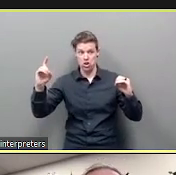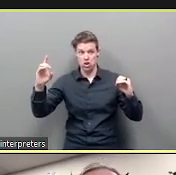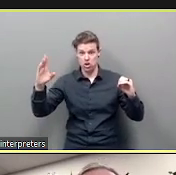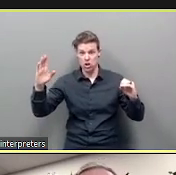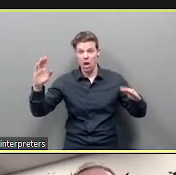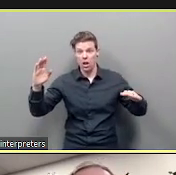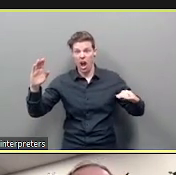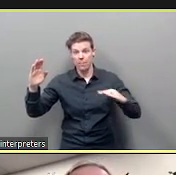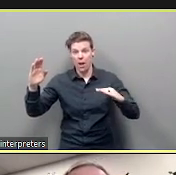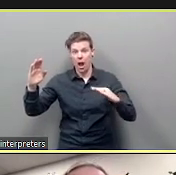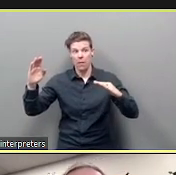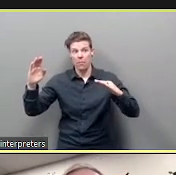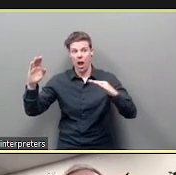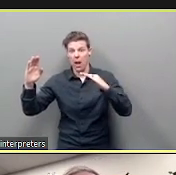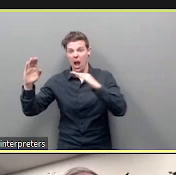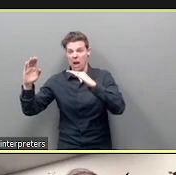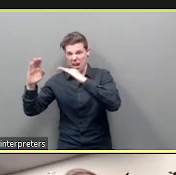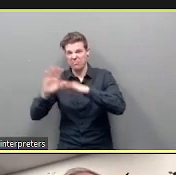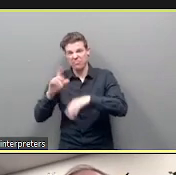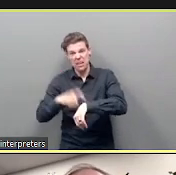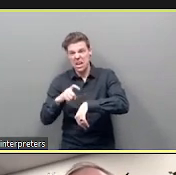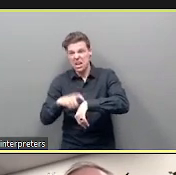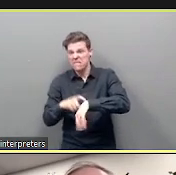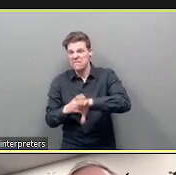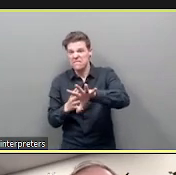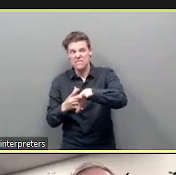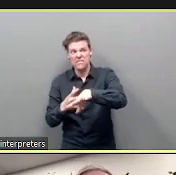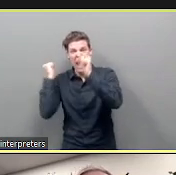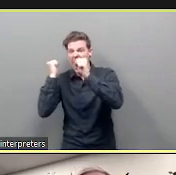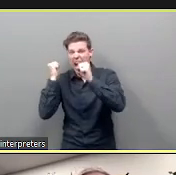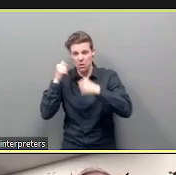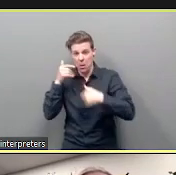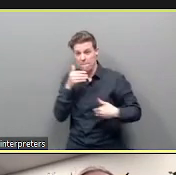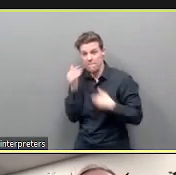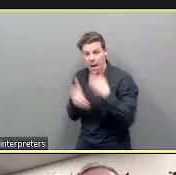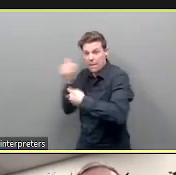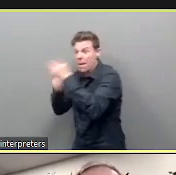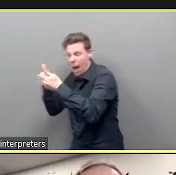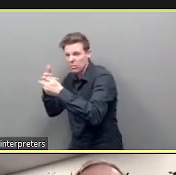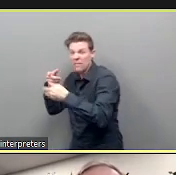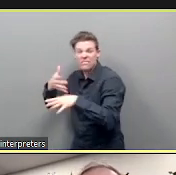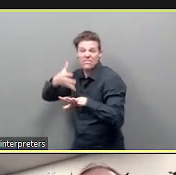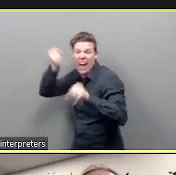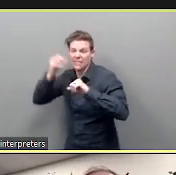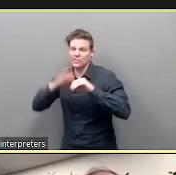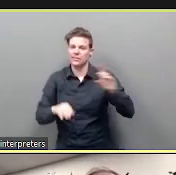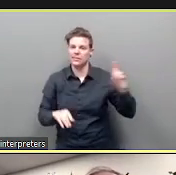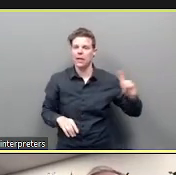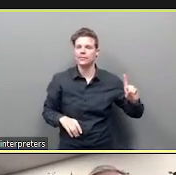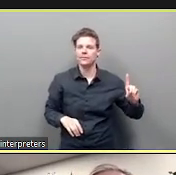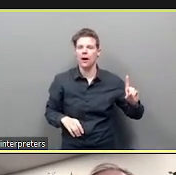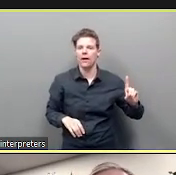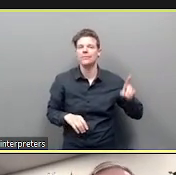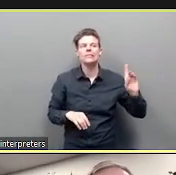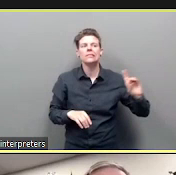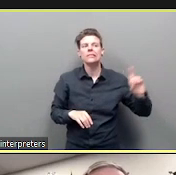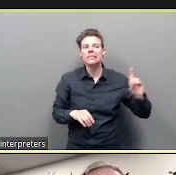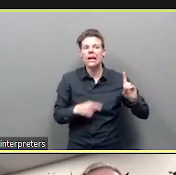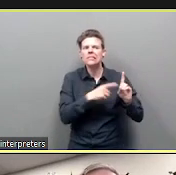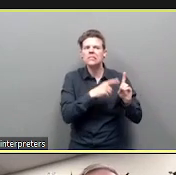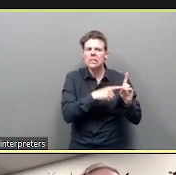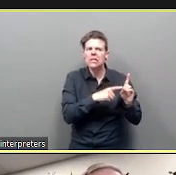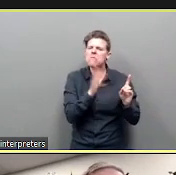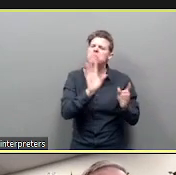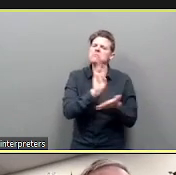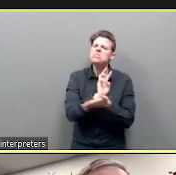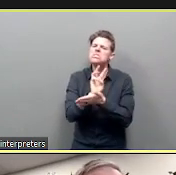even a little bit more rapid than Delta, which went from basically less than 10% to 100% in about 6 weeks here